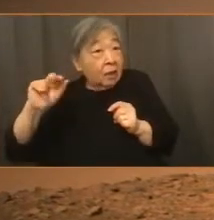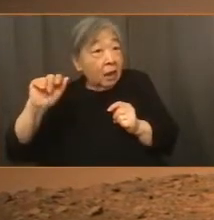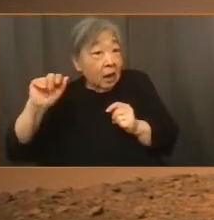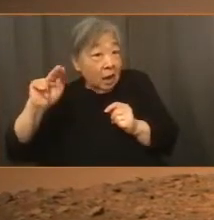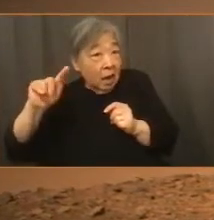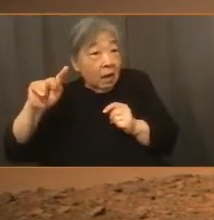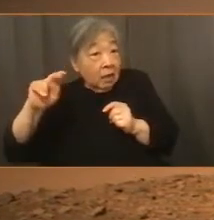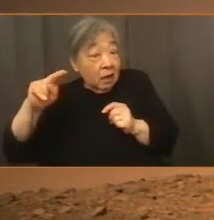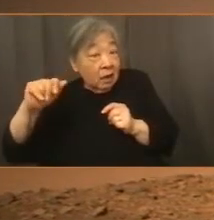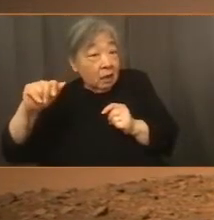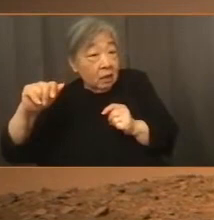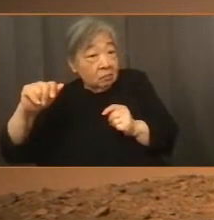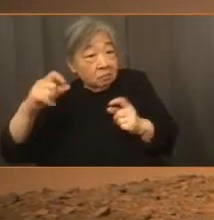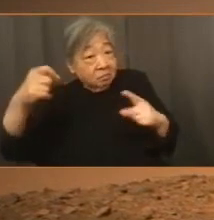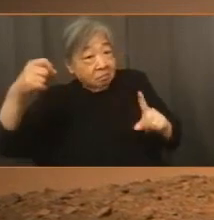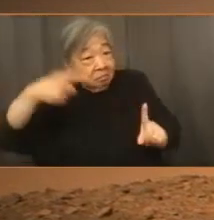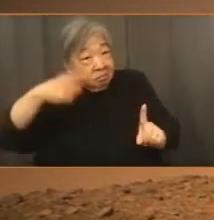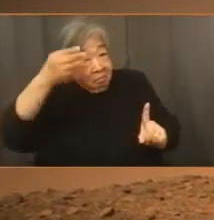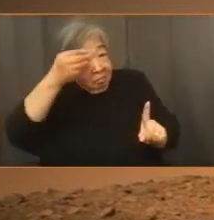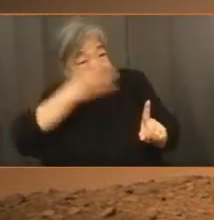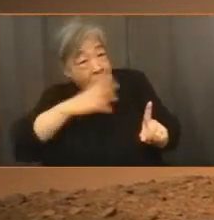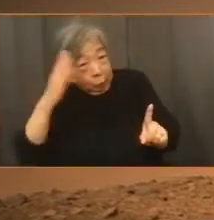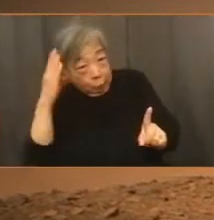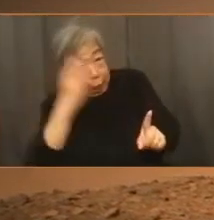other support at Titan.